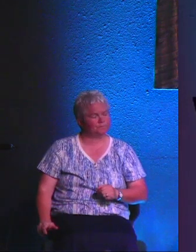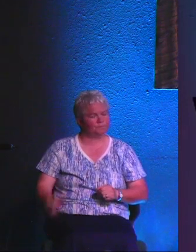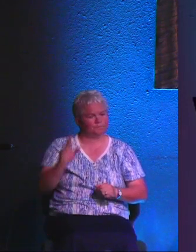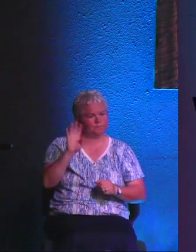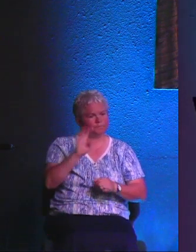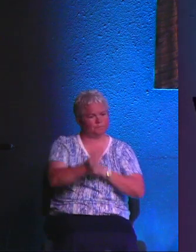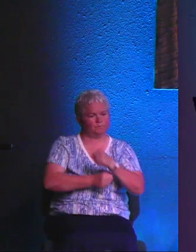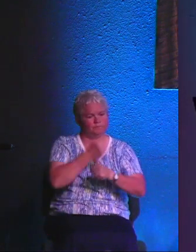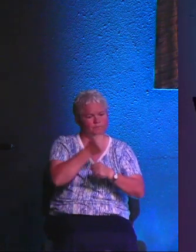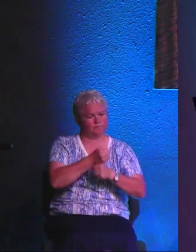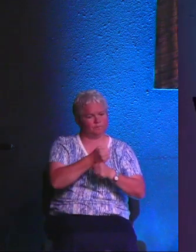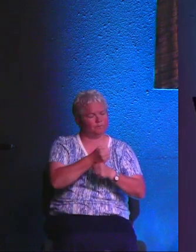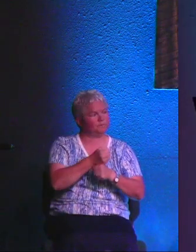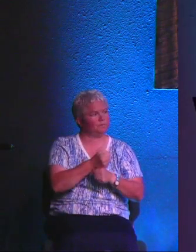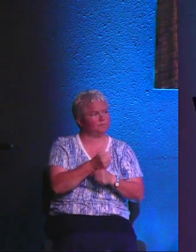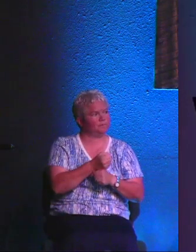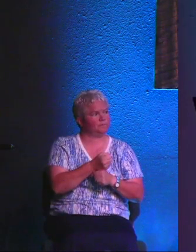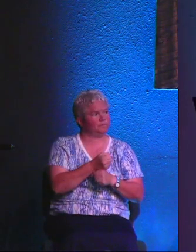about 4 years ago.